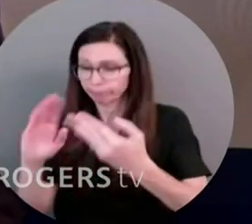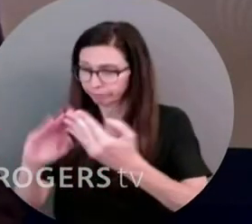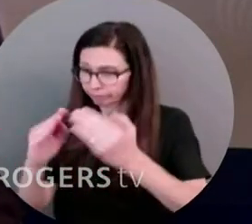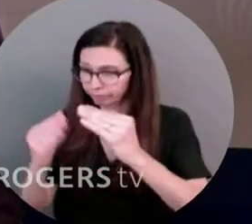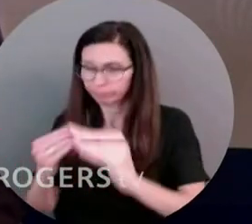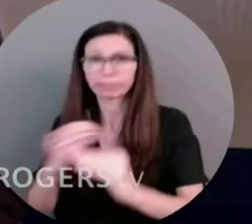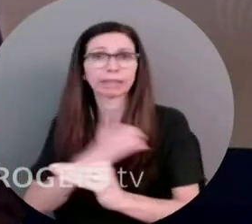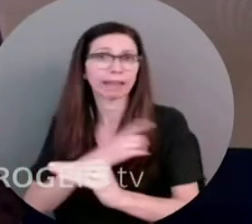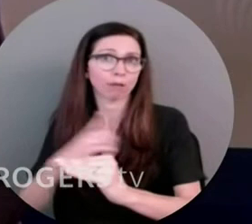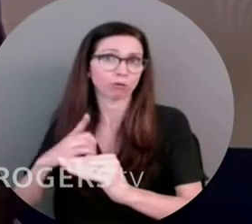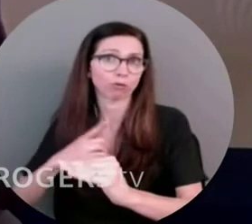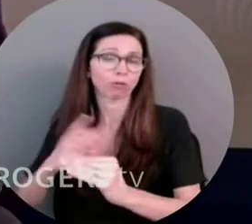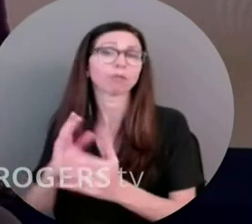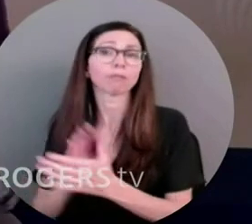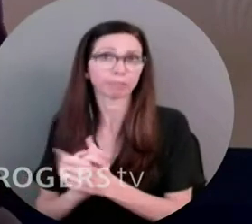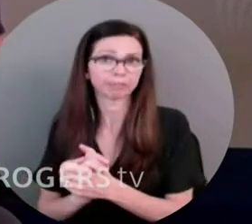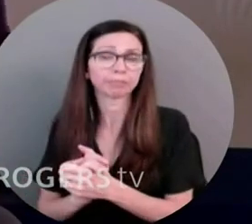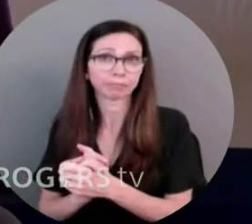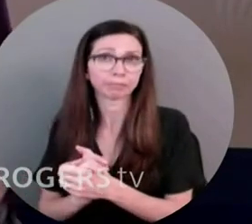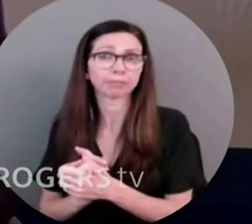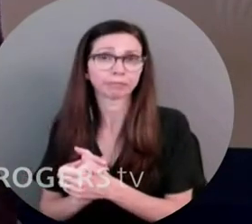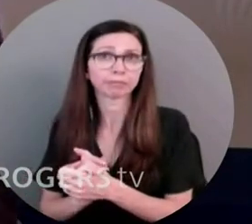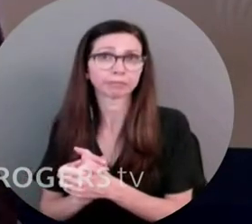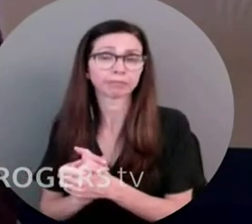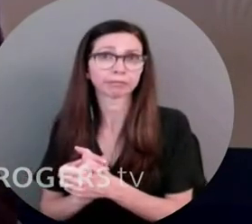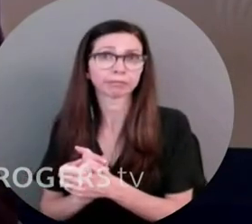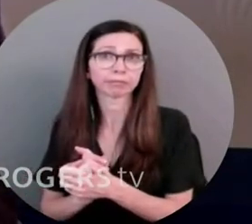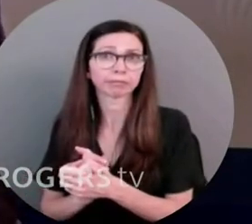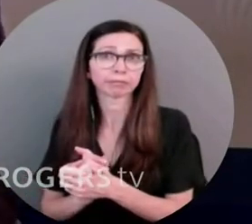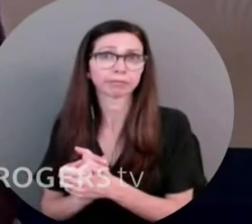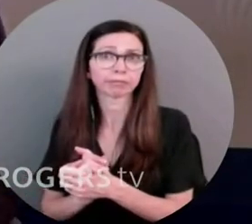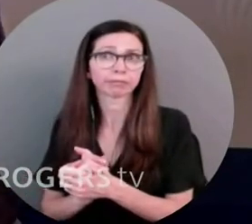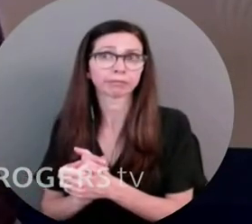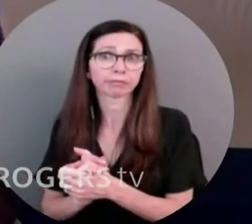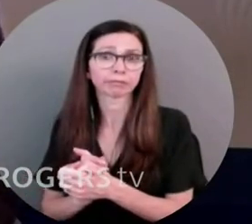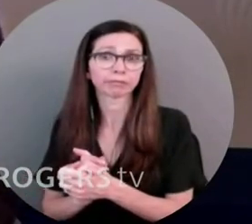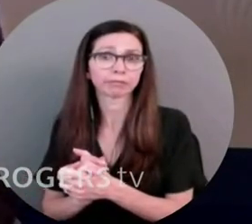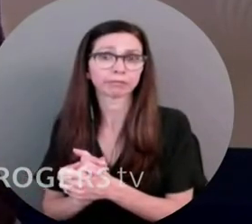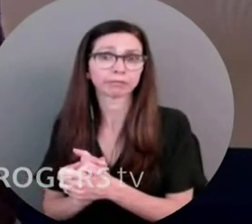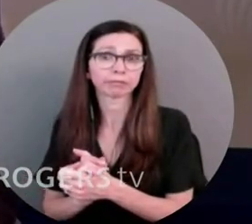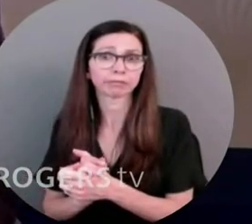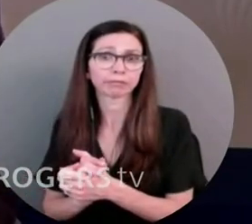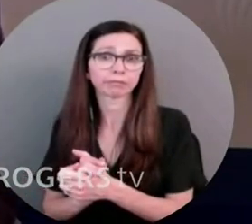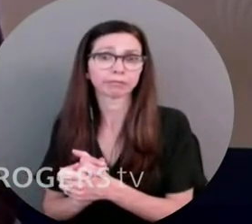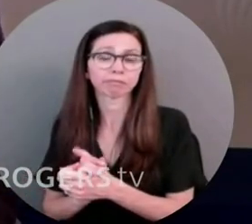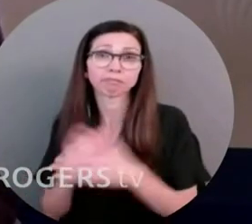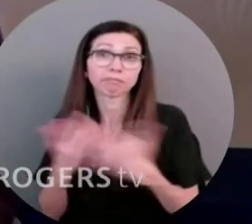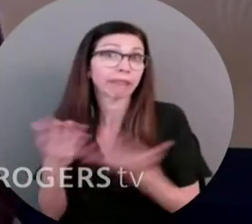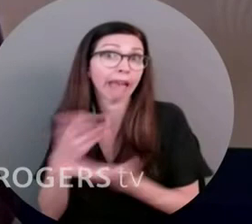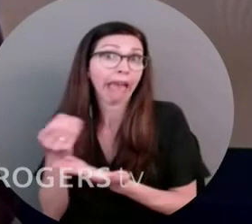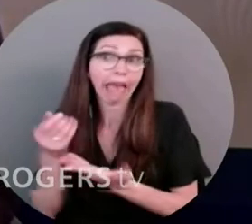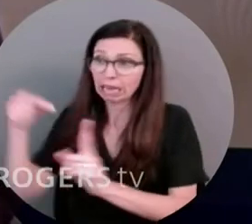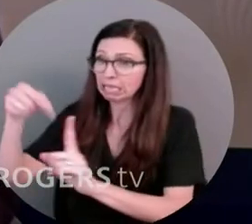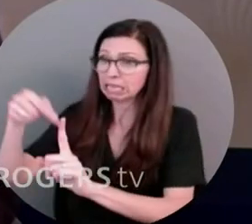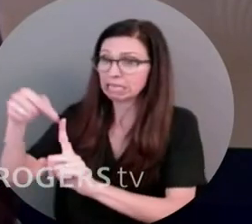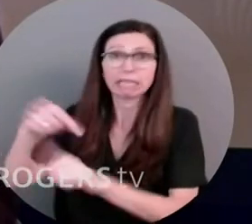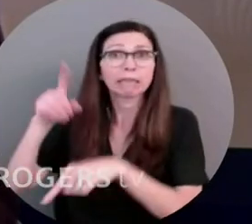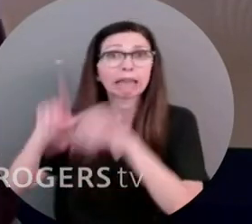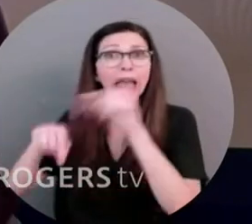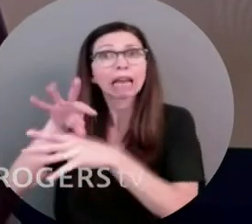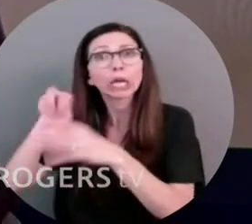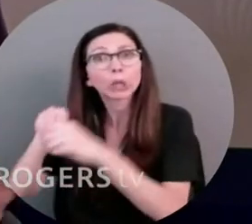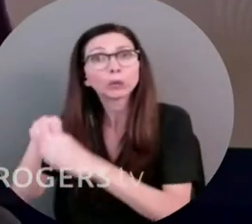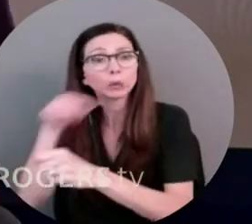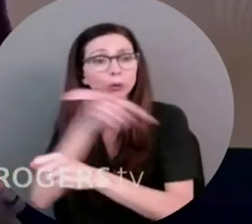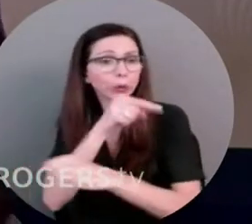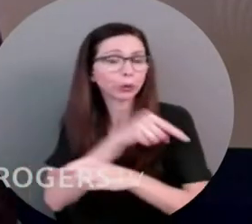without actually Mr. Shirelli's side of things. I think it's a mistake. I think it's a mistake